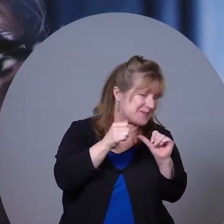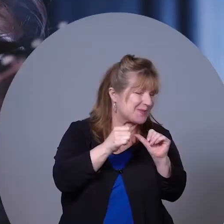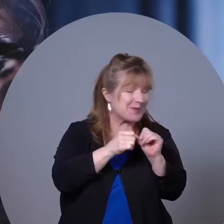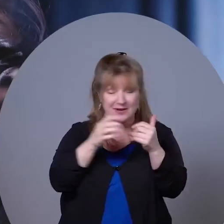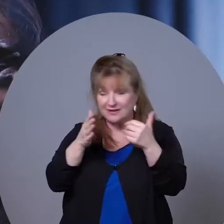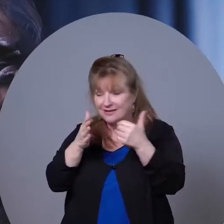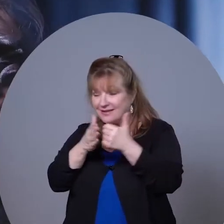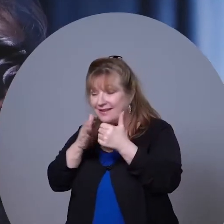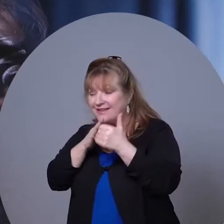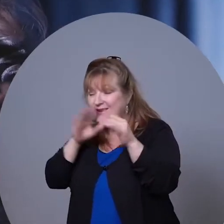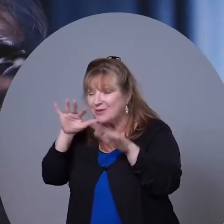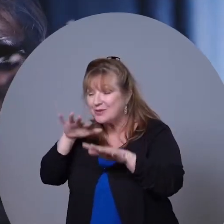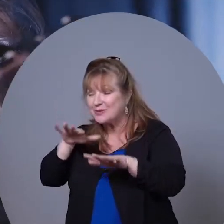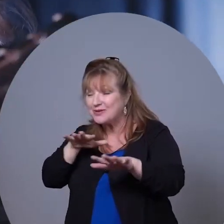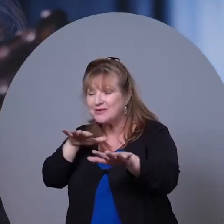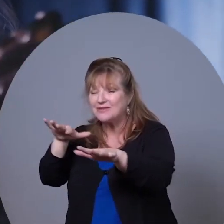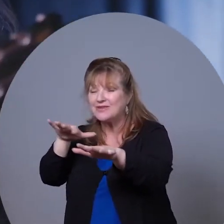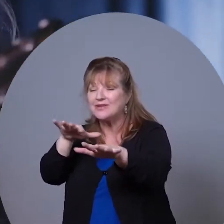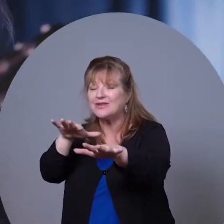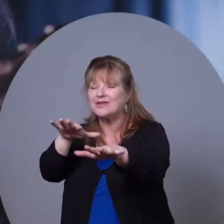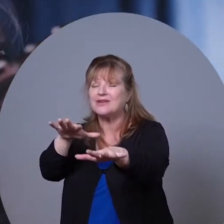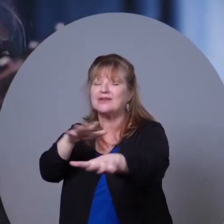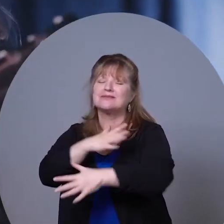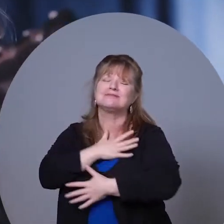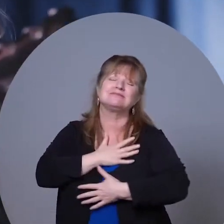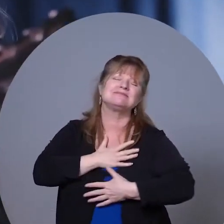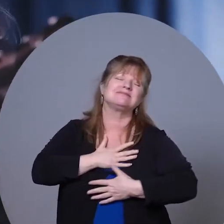beside the river.